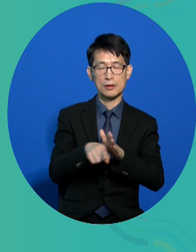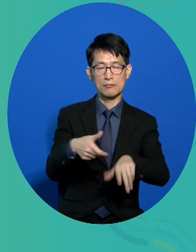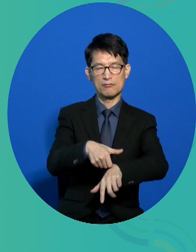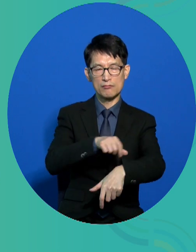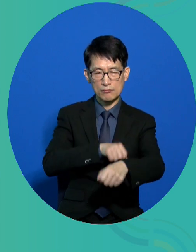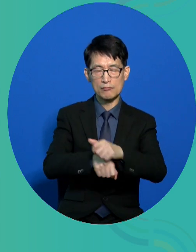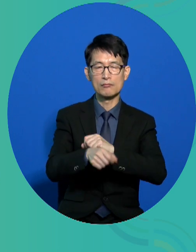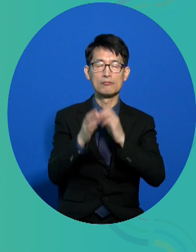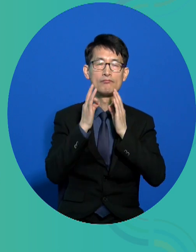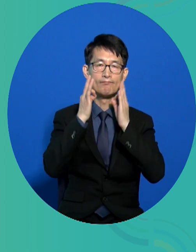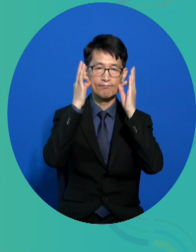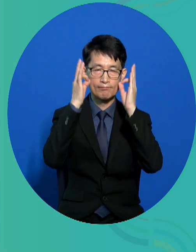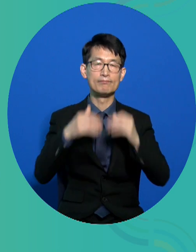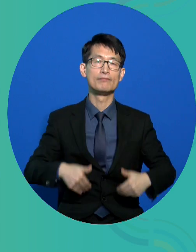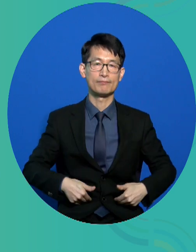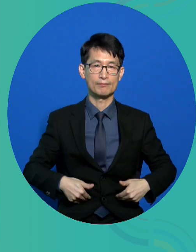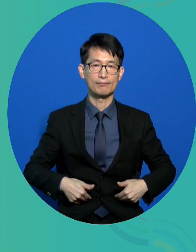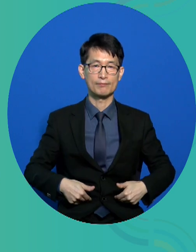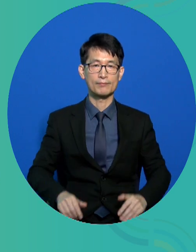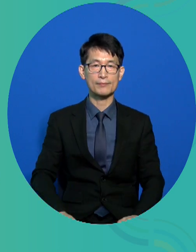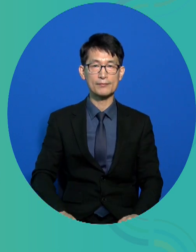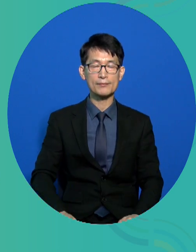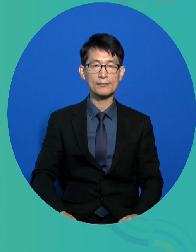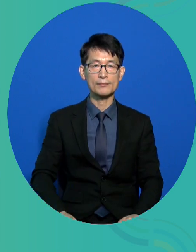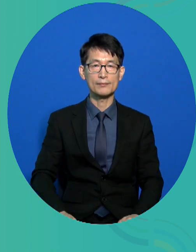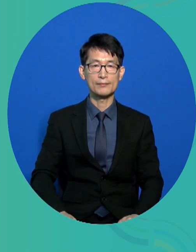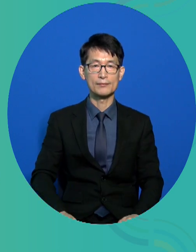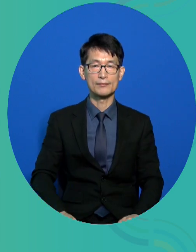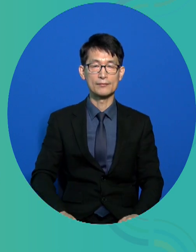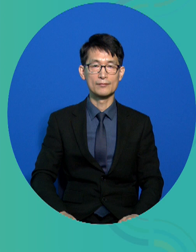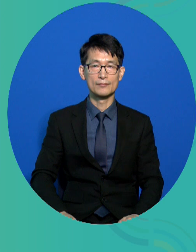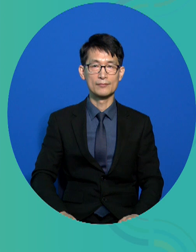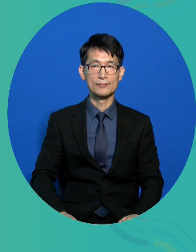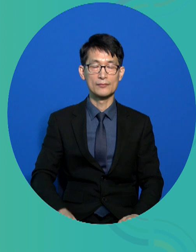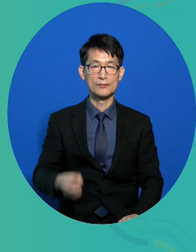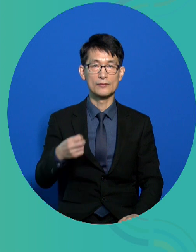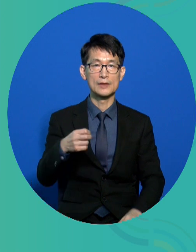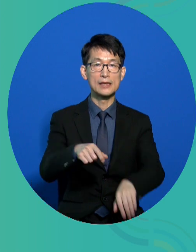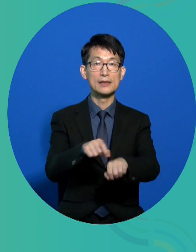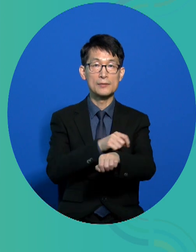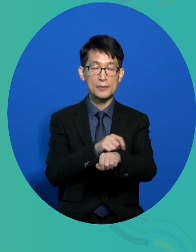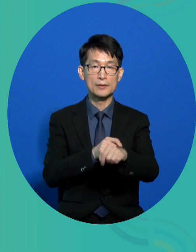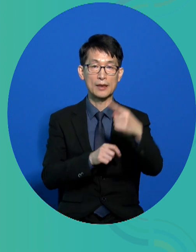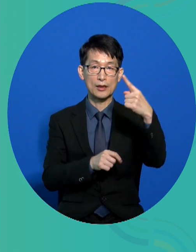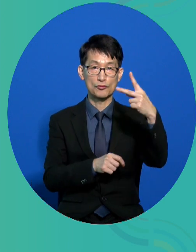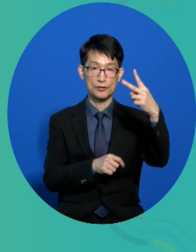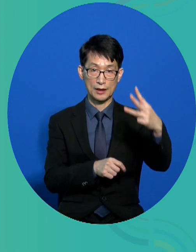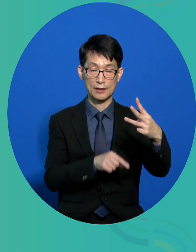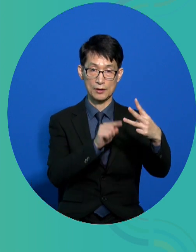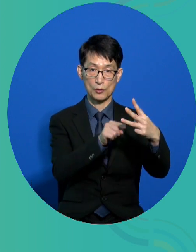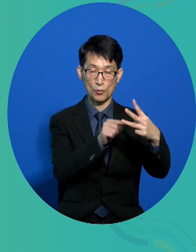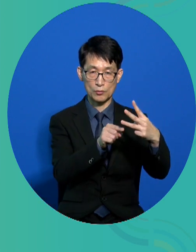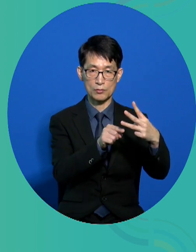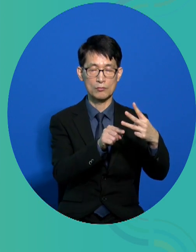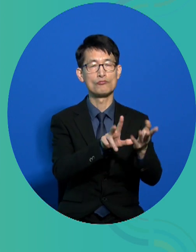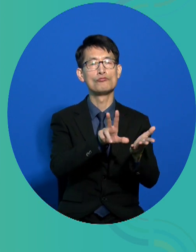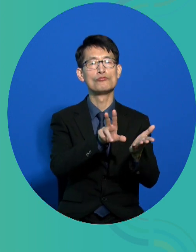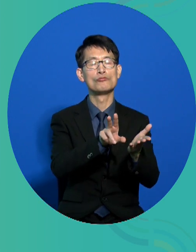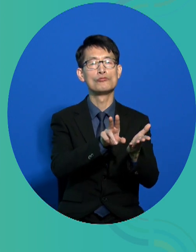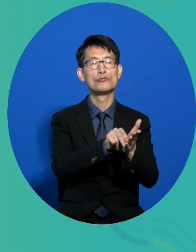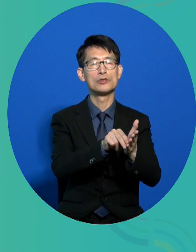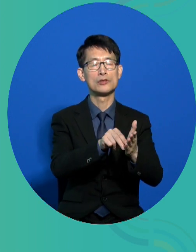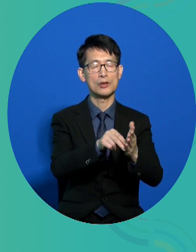time have some introspection time for those people involved in these issues. There are